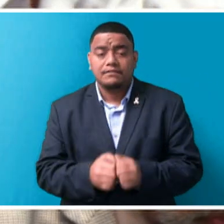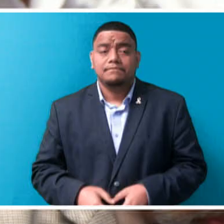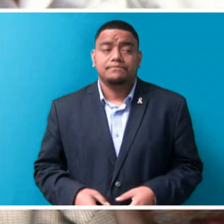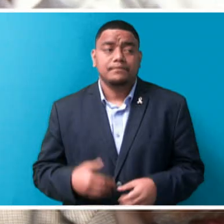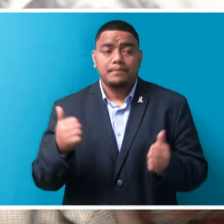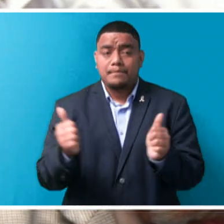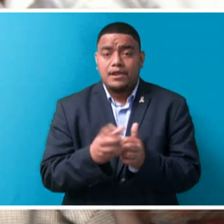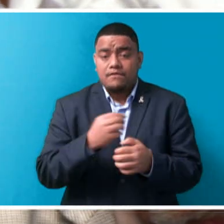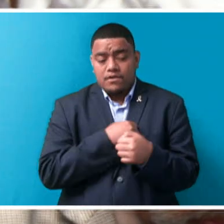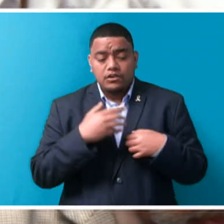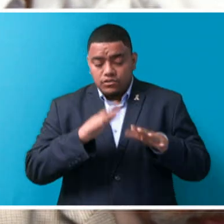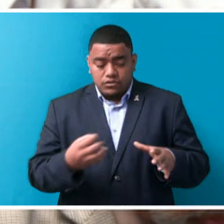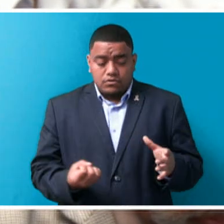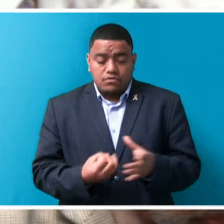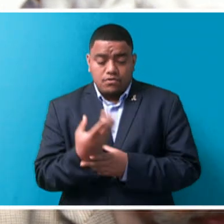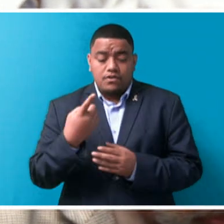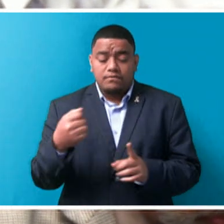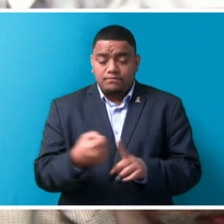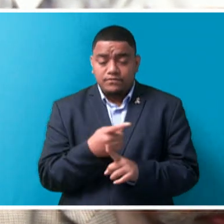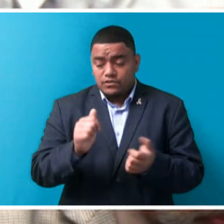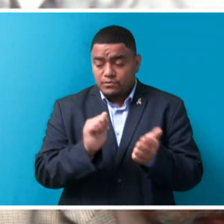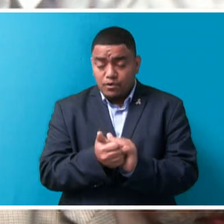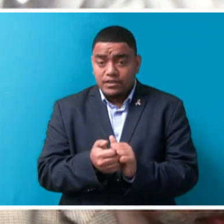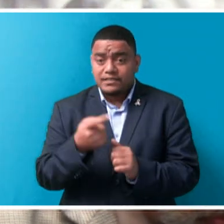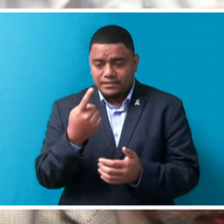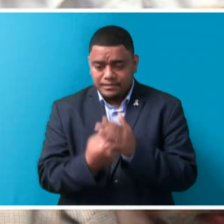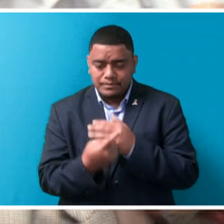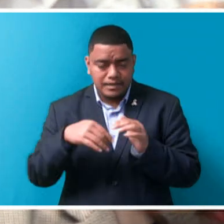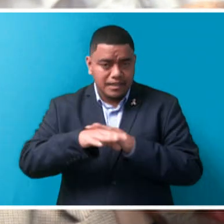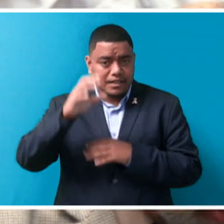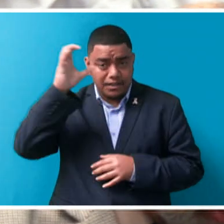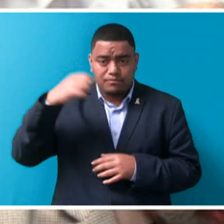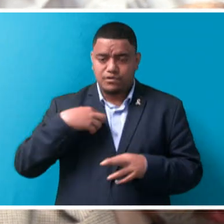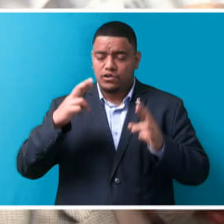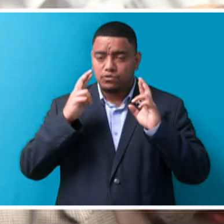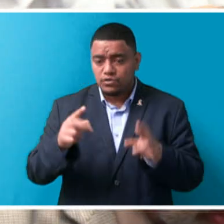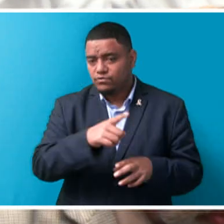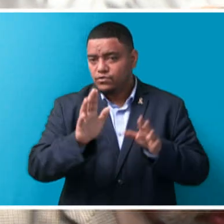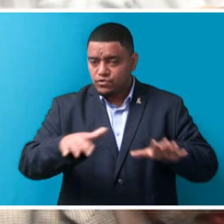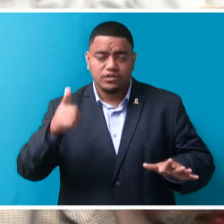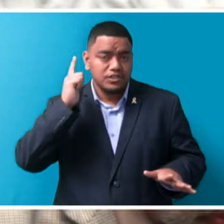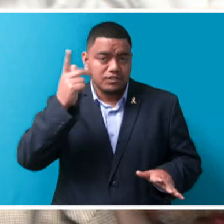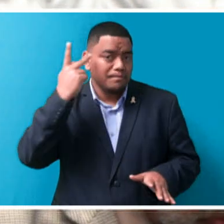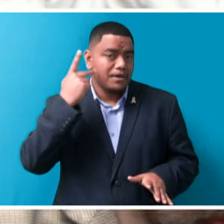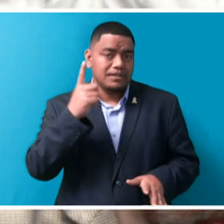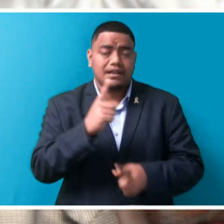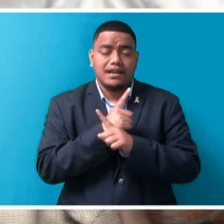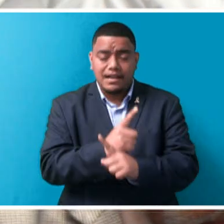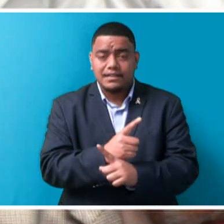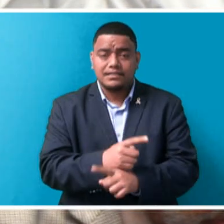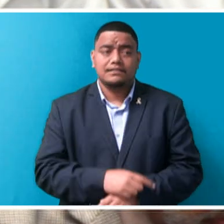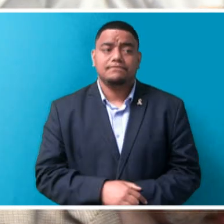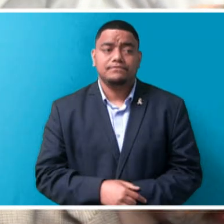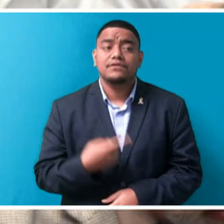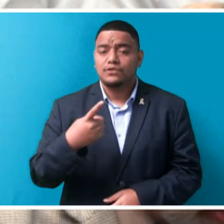of our children are growing and thriving through these sporting events happening around the country, I wish to plead with children, teachers, parents, and guardians